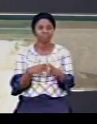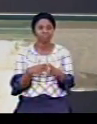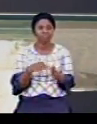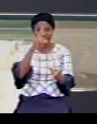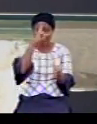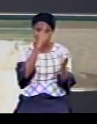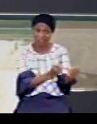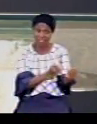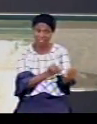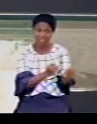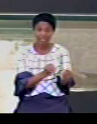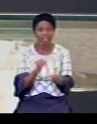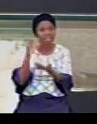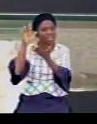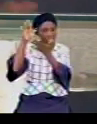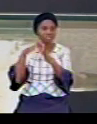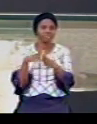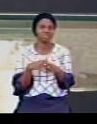Faith